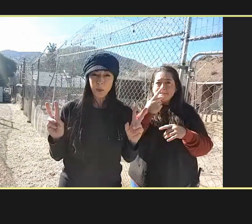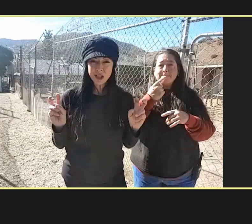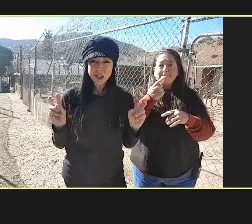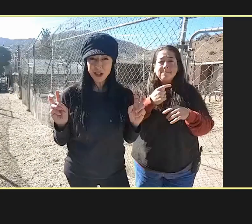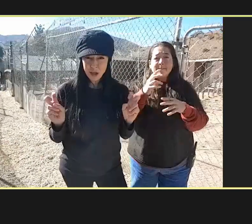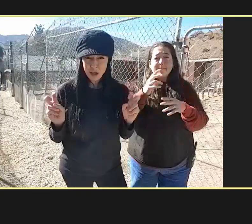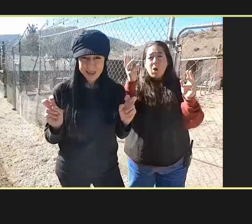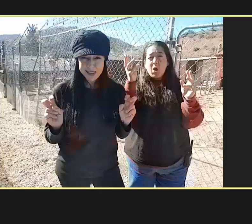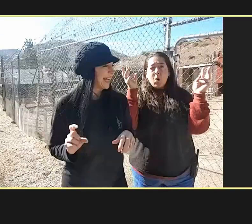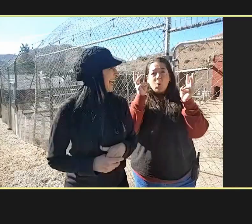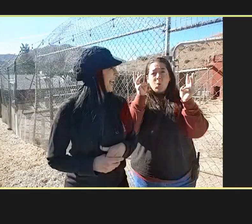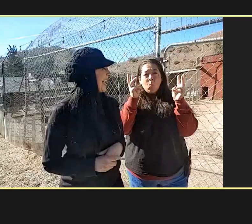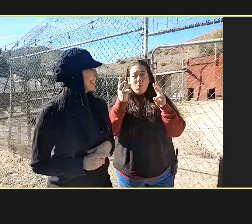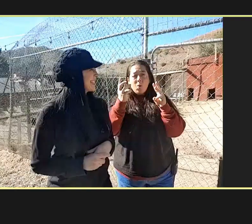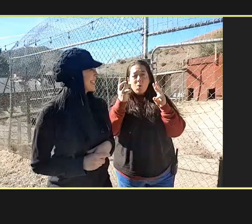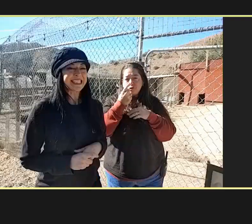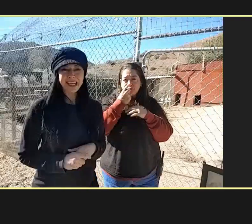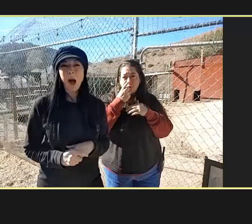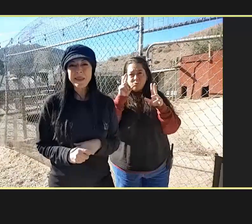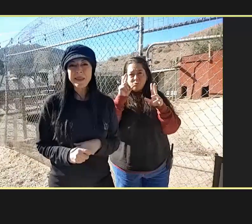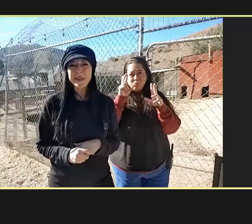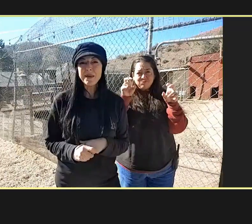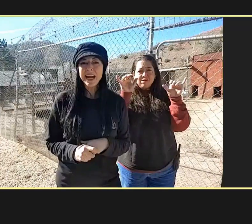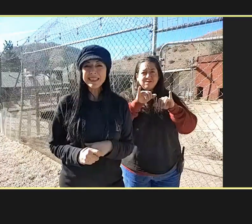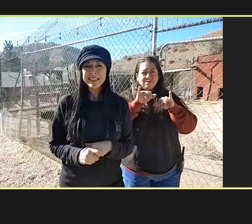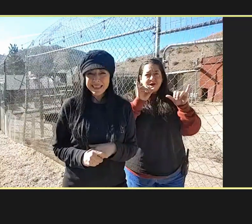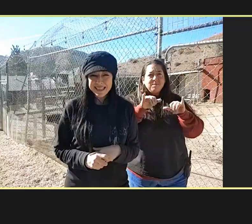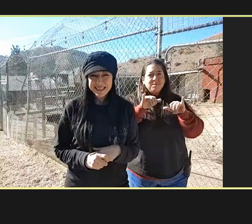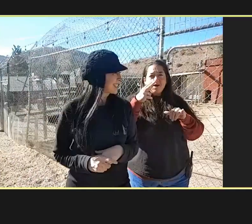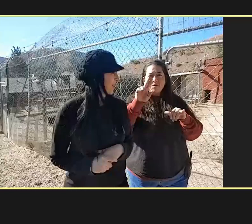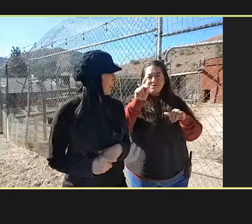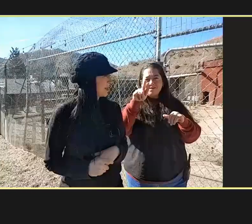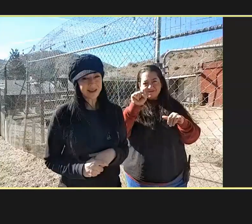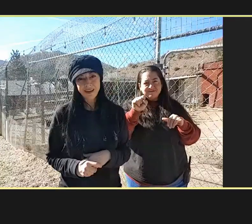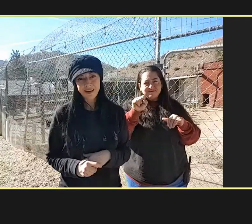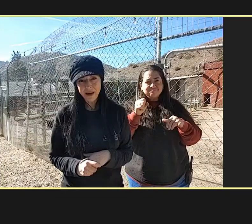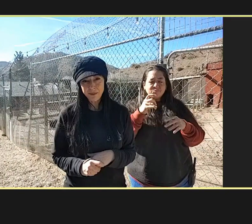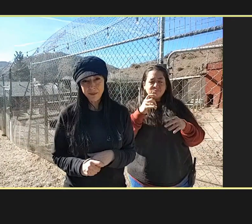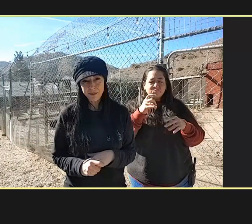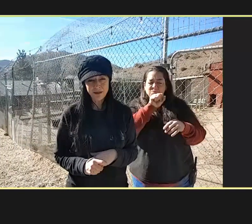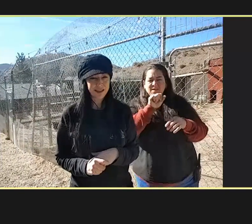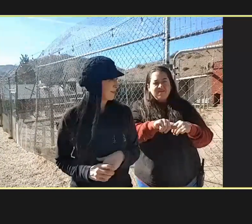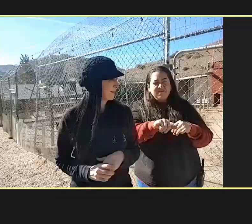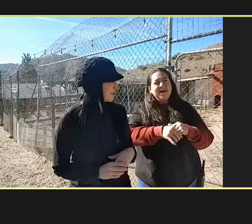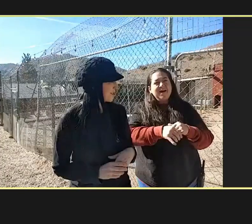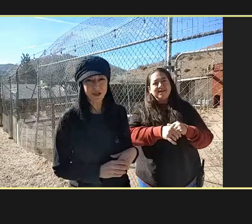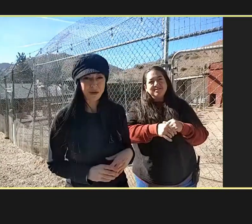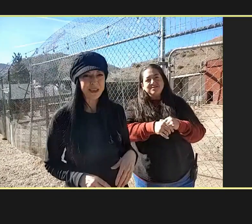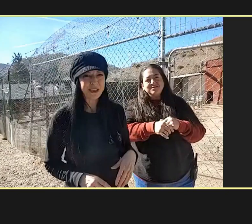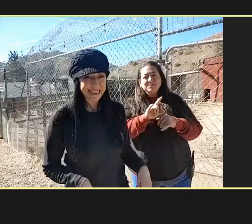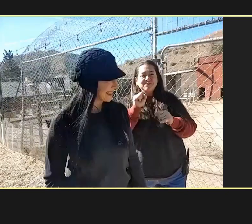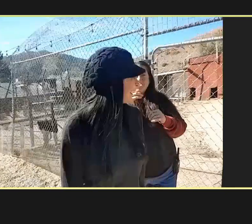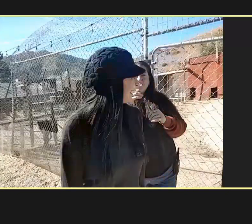pink nose apparently is called winter nose, and it's a common thing among huskies. And so we just love that pink nose because it's